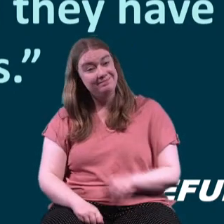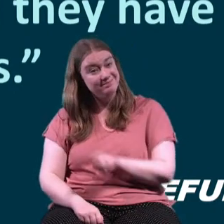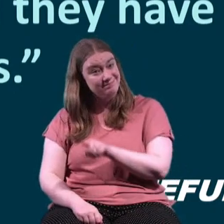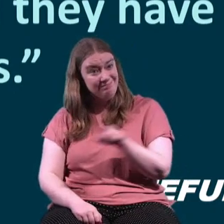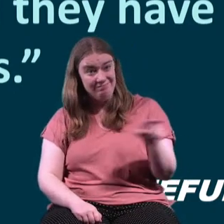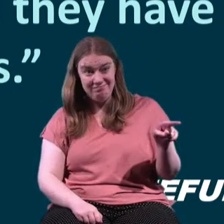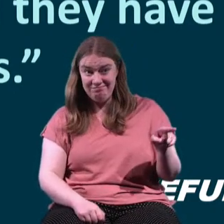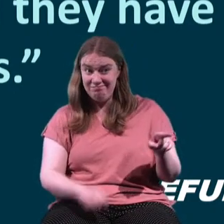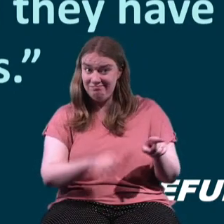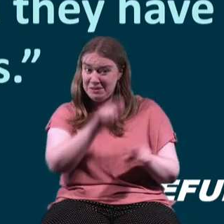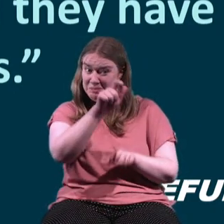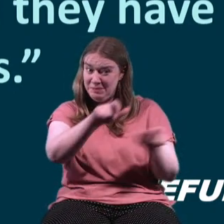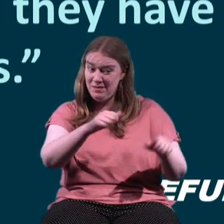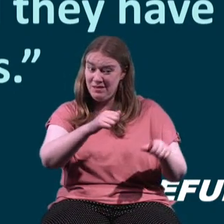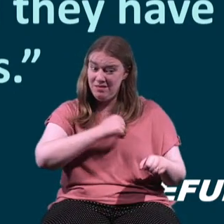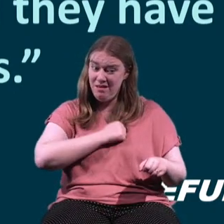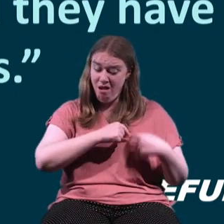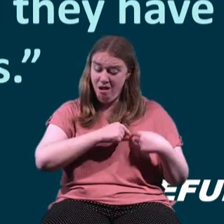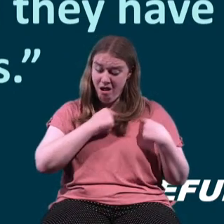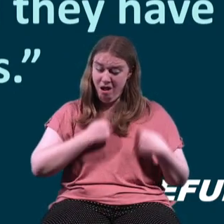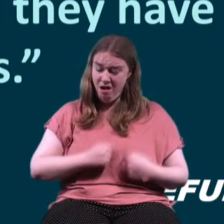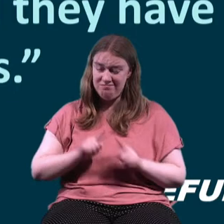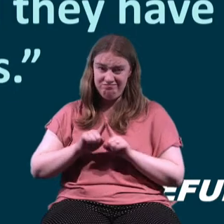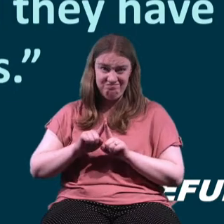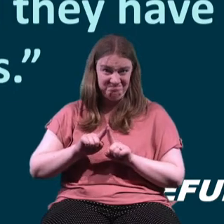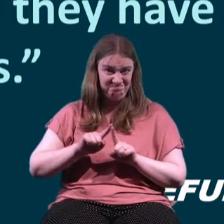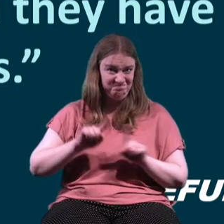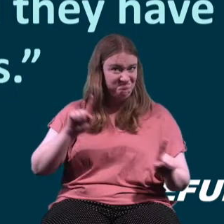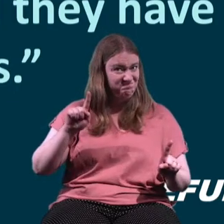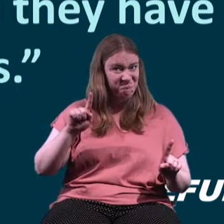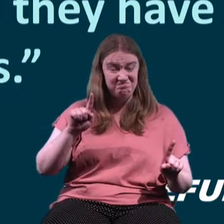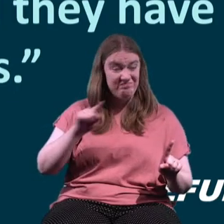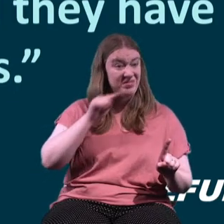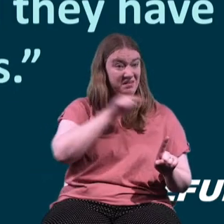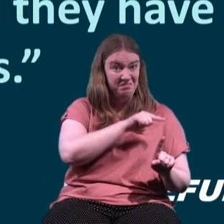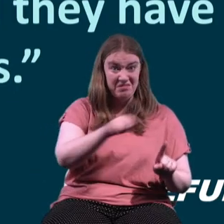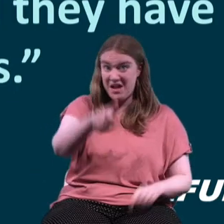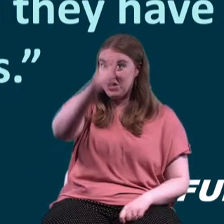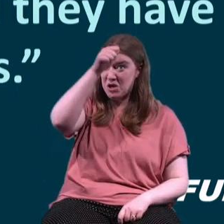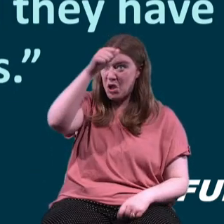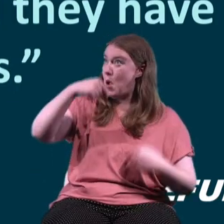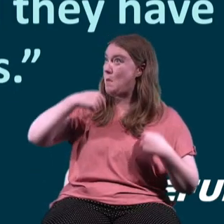whose hearts go astray, and they have not known my ways.